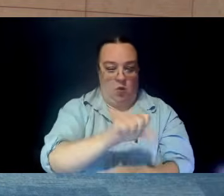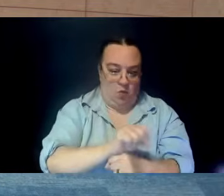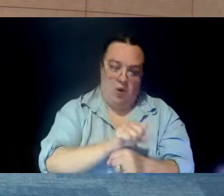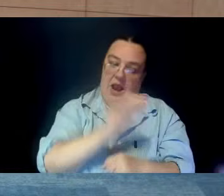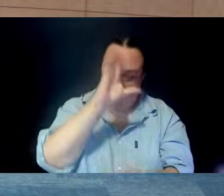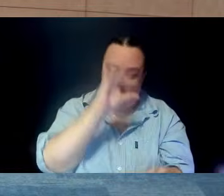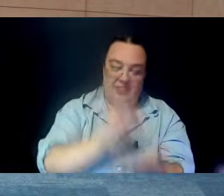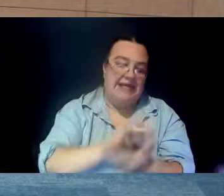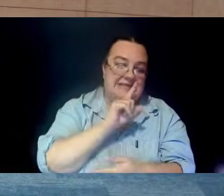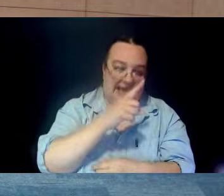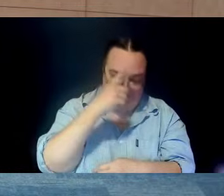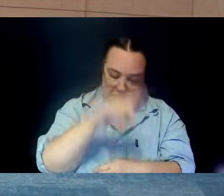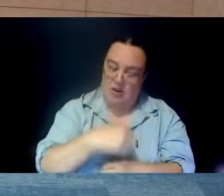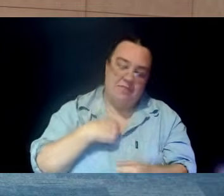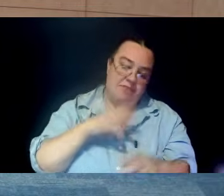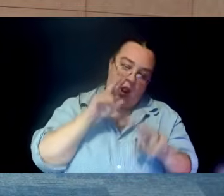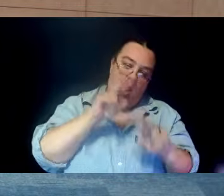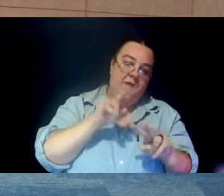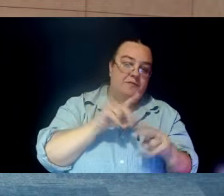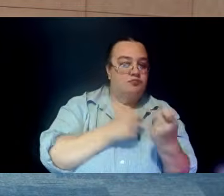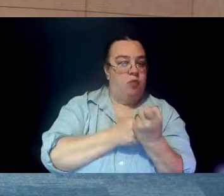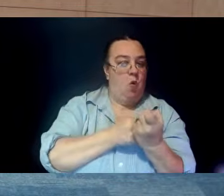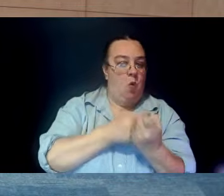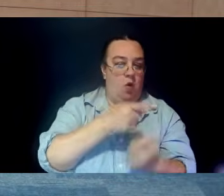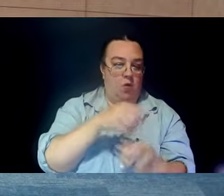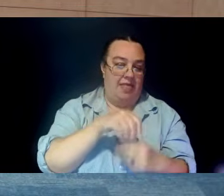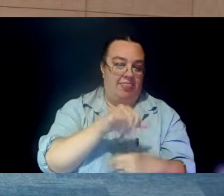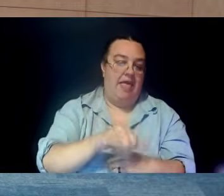So I look forward to supporting you in that aspect.